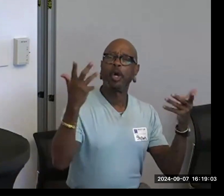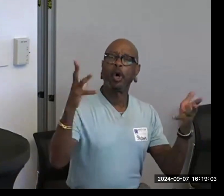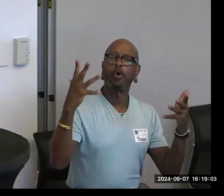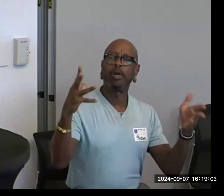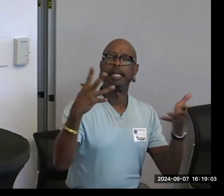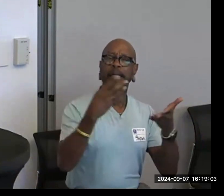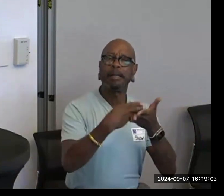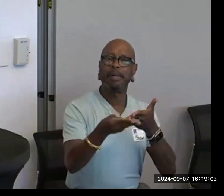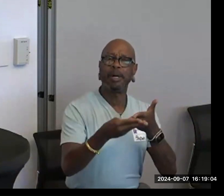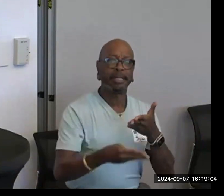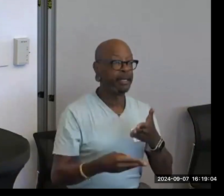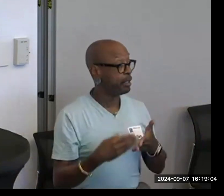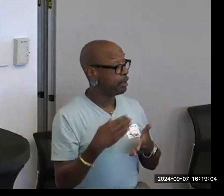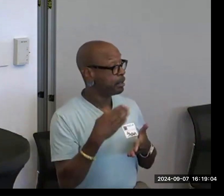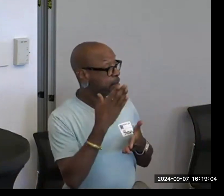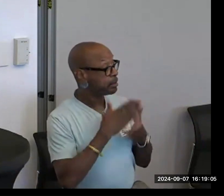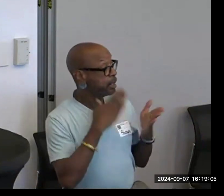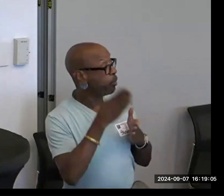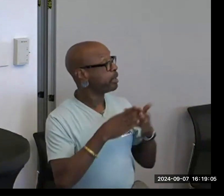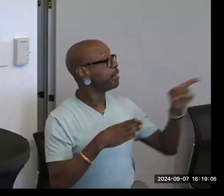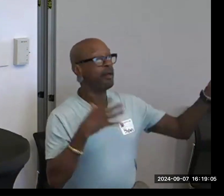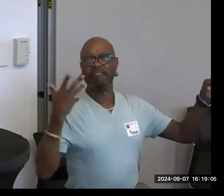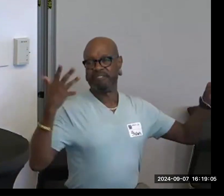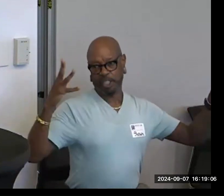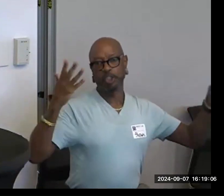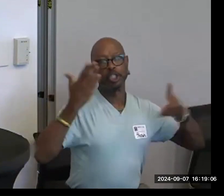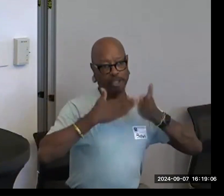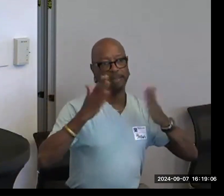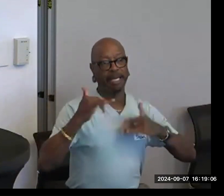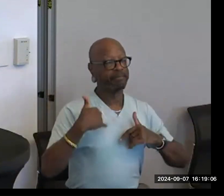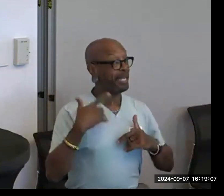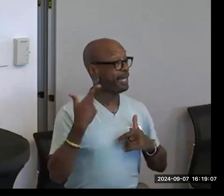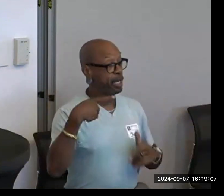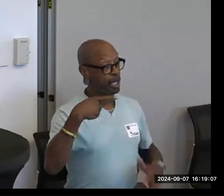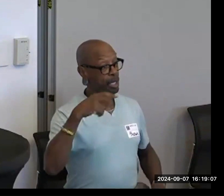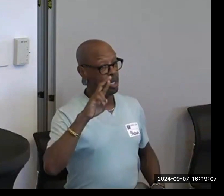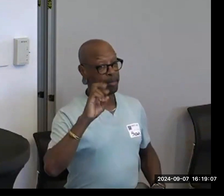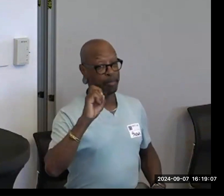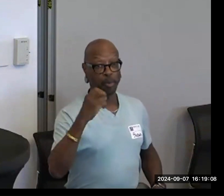Yes. Some will. Some progressive ones.